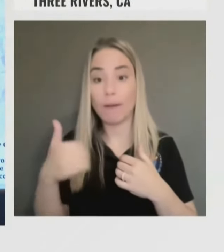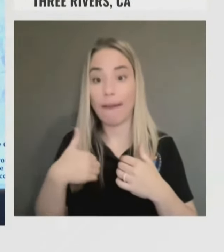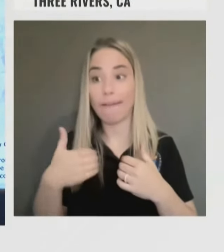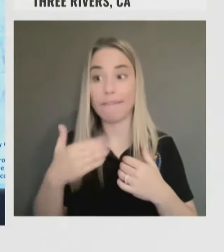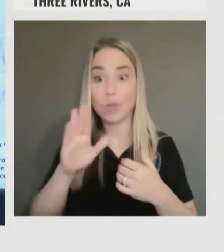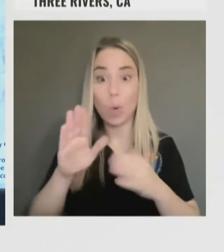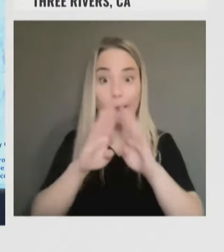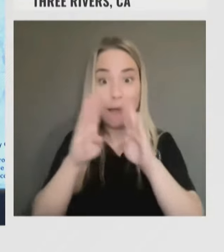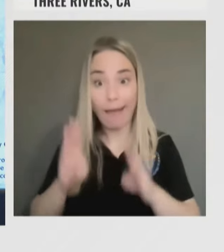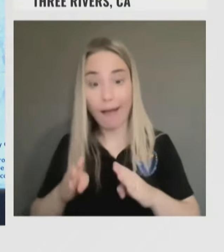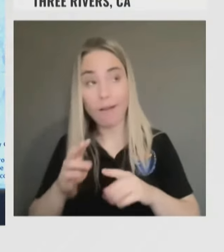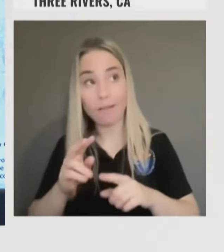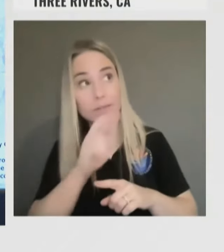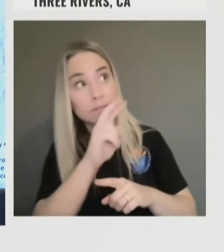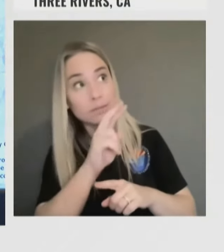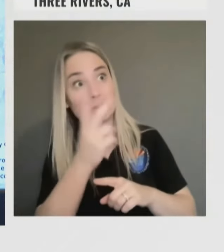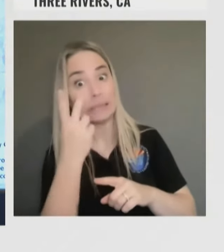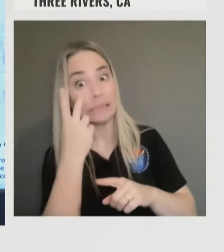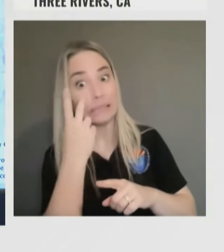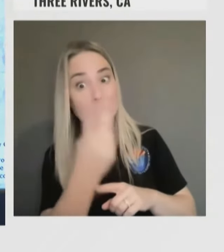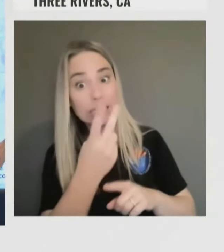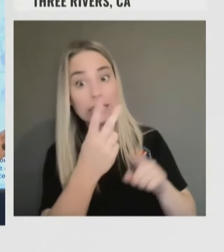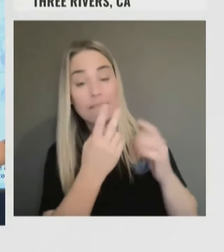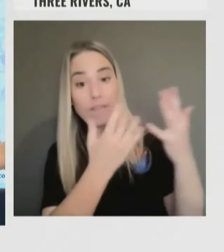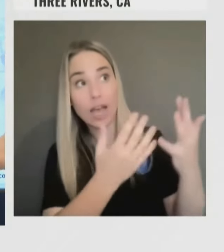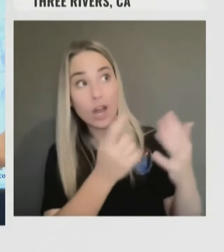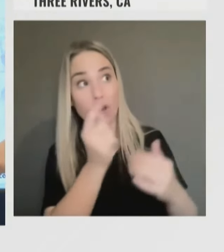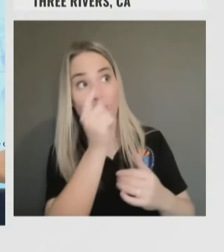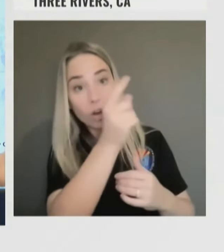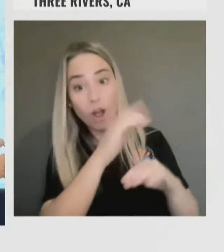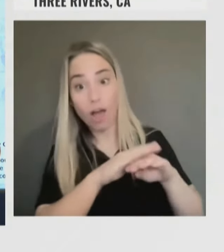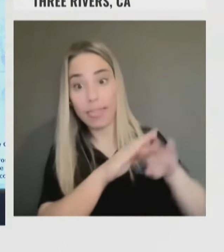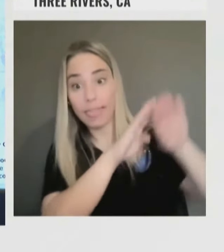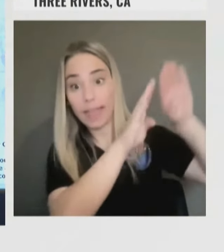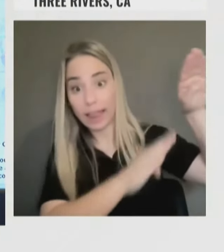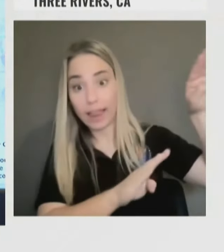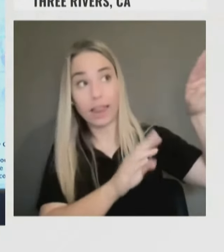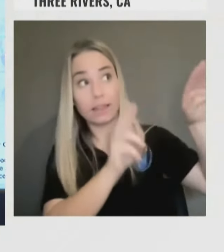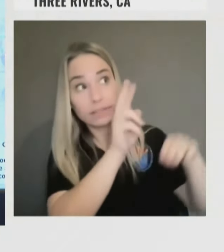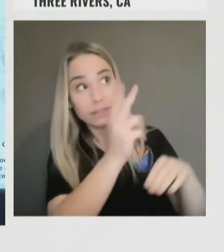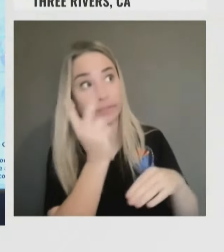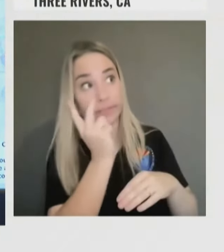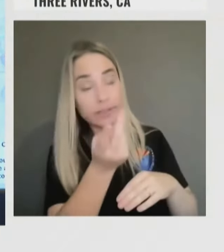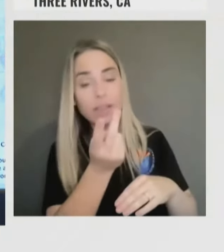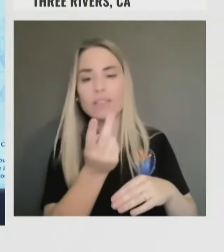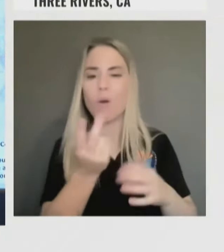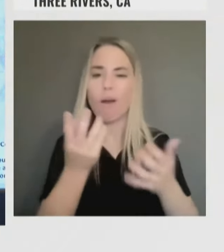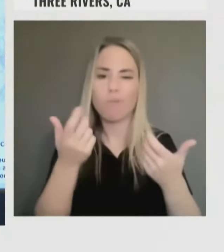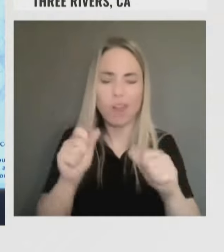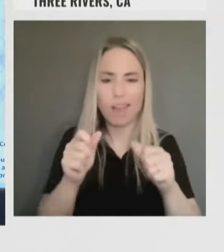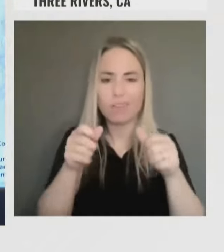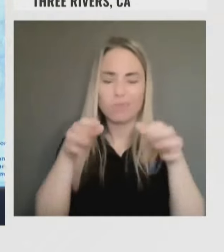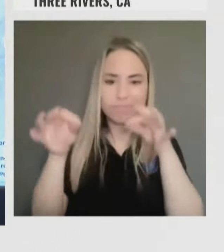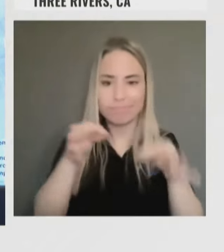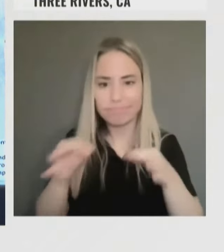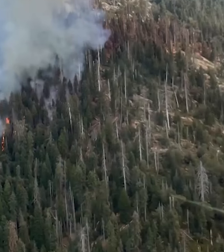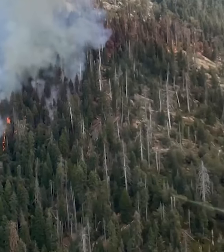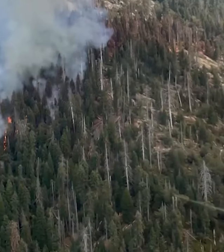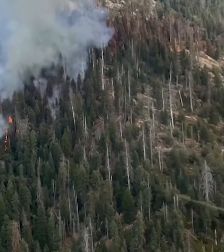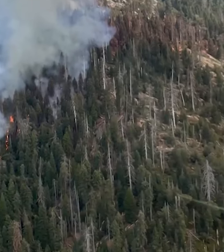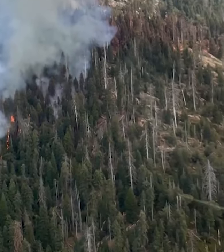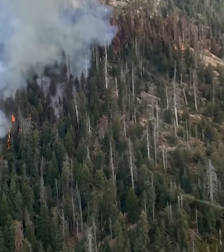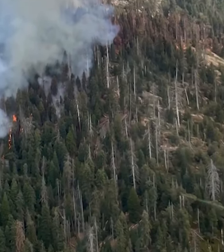backyard and seeing a fire up on the hillside. So my goal right now is just kind of paint a picture. You're probably wondering what people are doing up there to put that fire out for